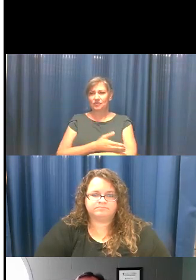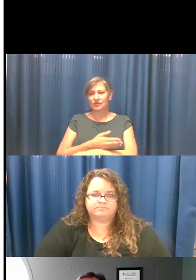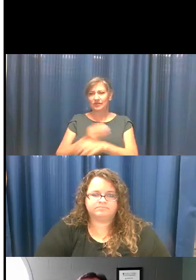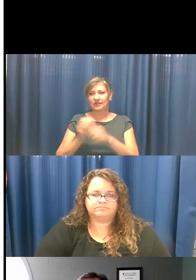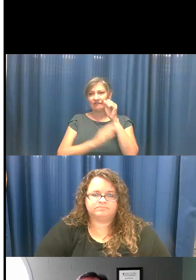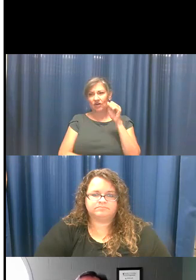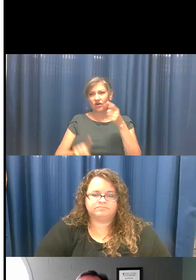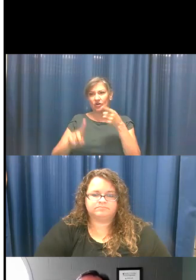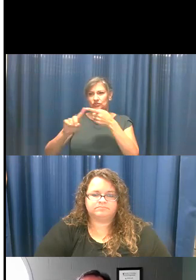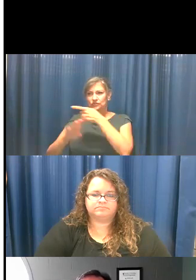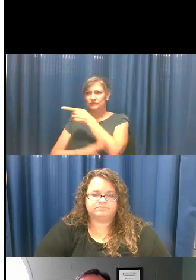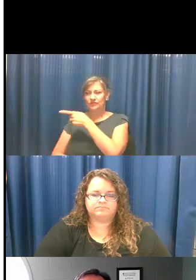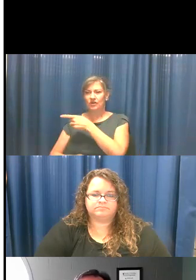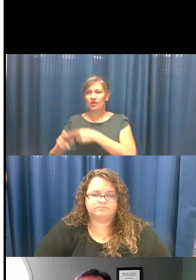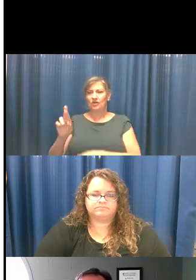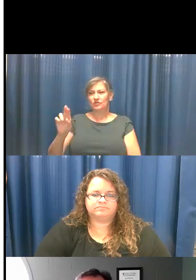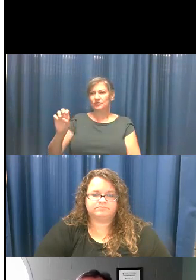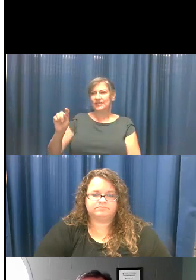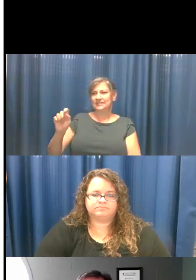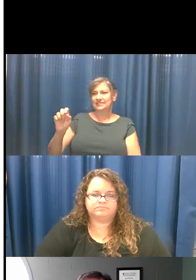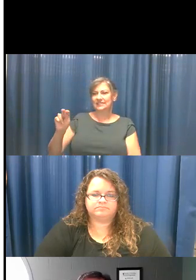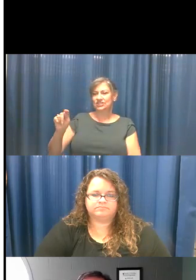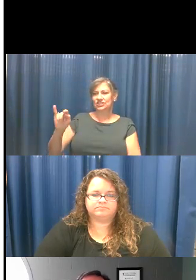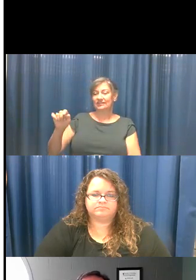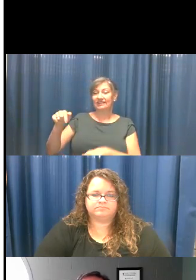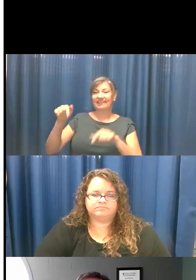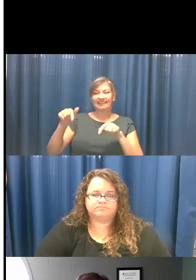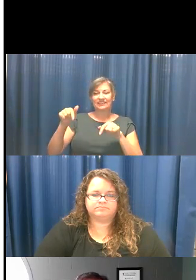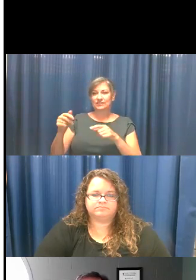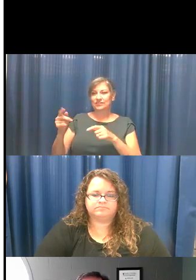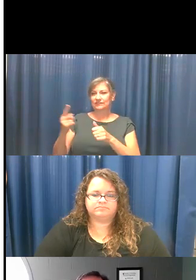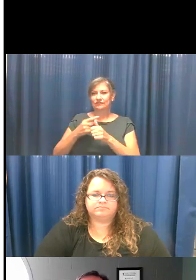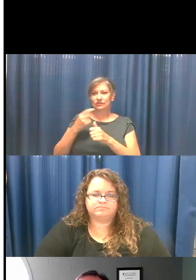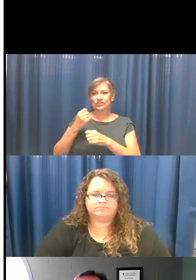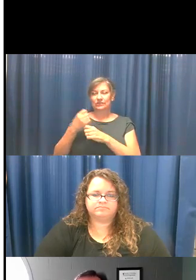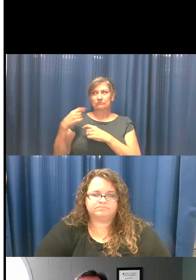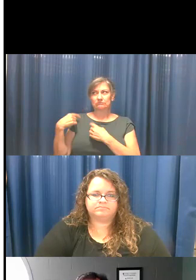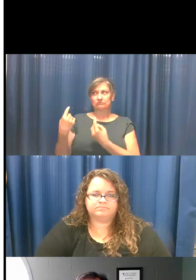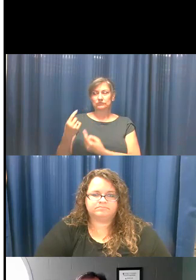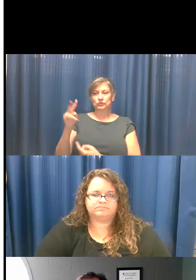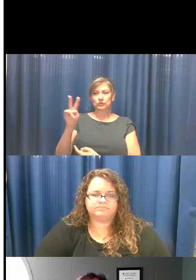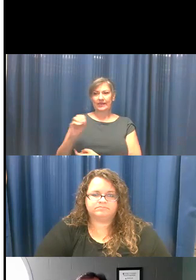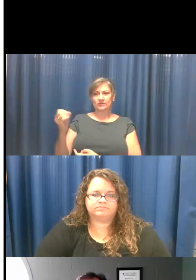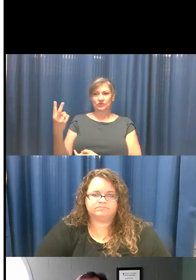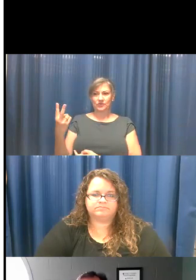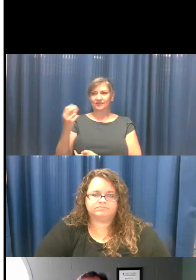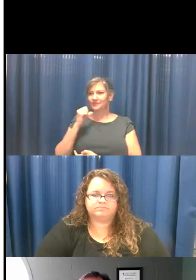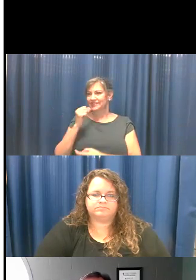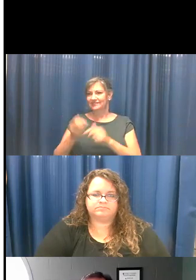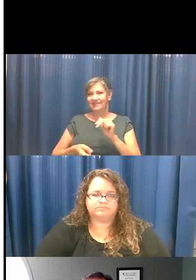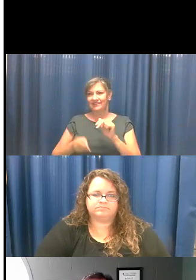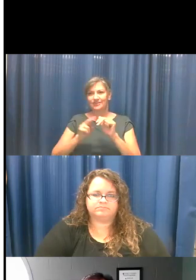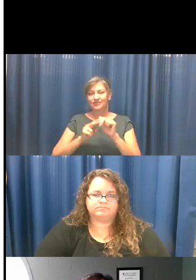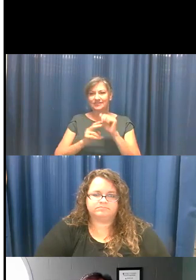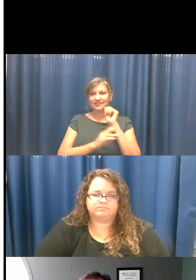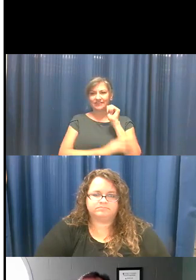fall-to-fall retention, this was the first year since 2012 that we did not make an increase in our